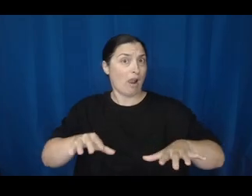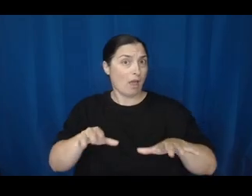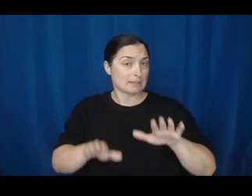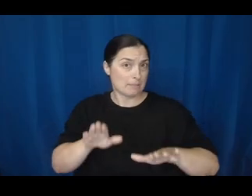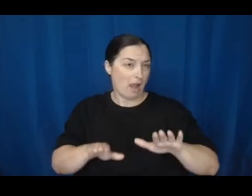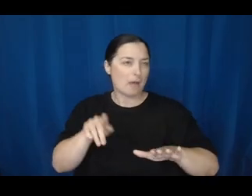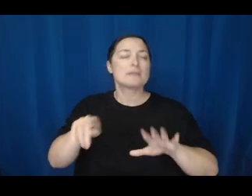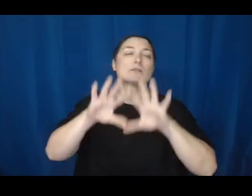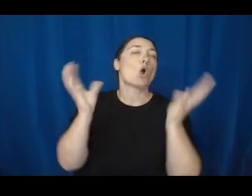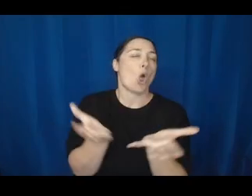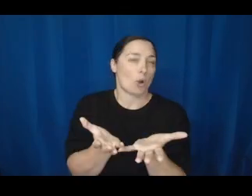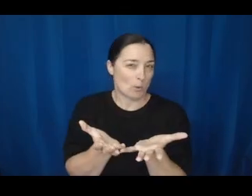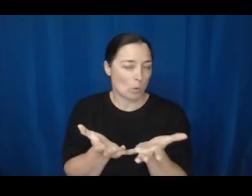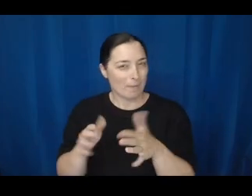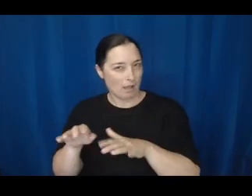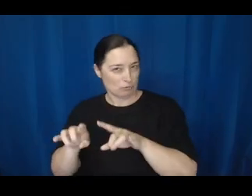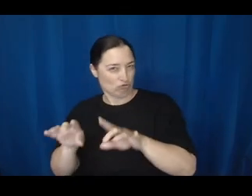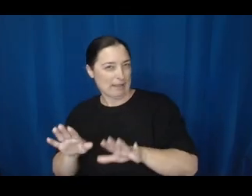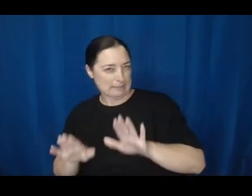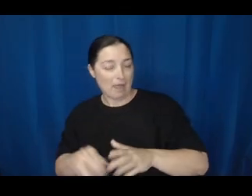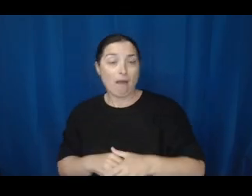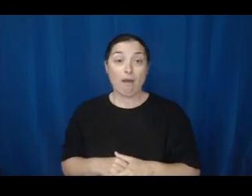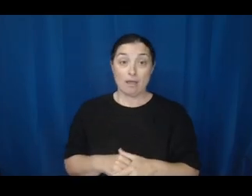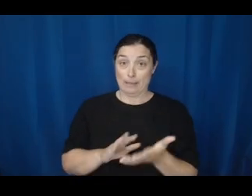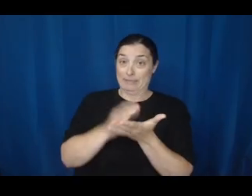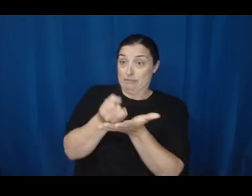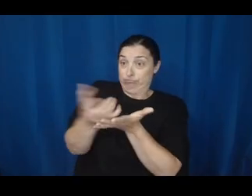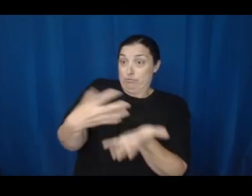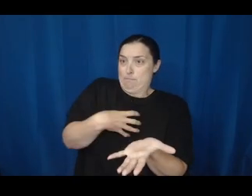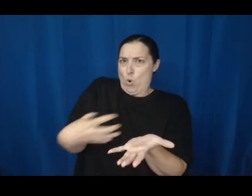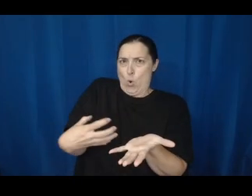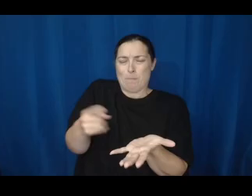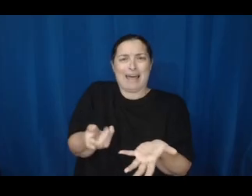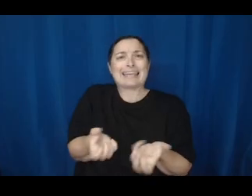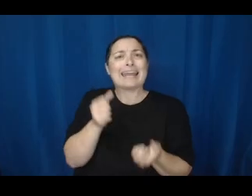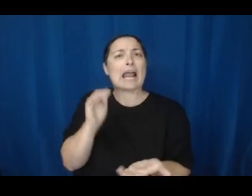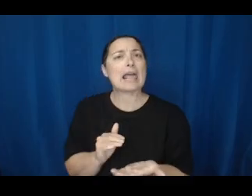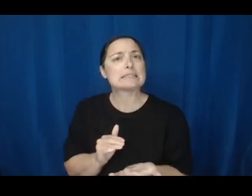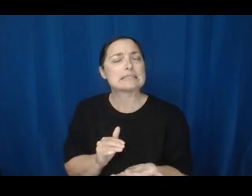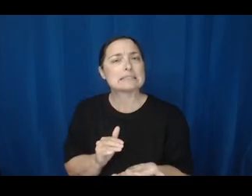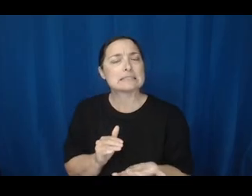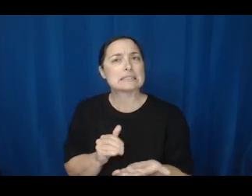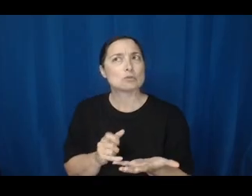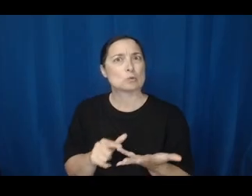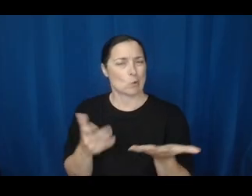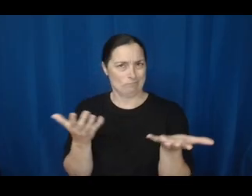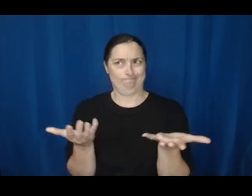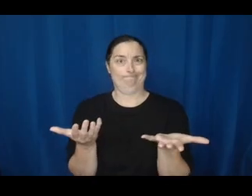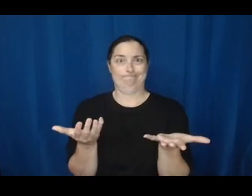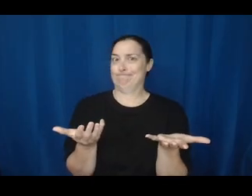kind of a global thing. So we are spending more money, but we are getting less out of that. And that, of course, raises a question of what's going